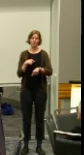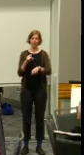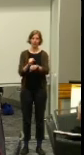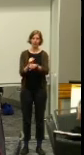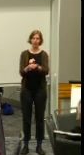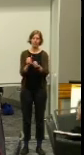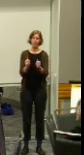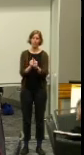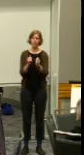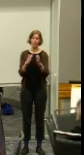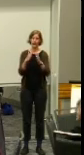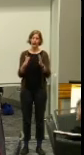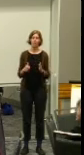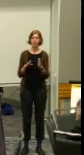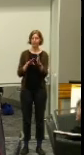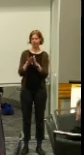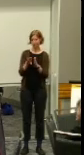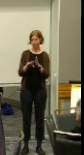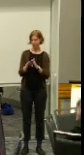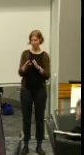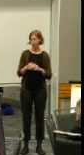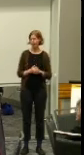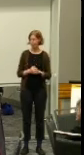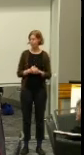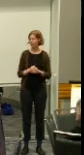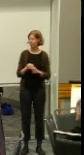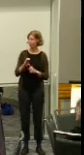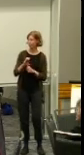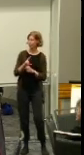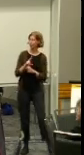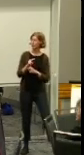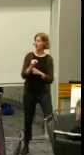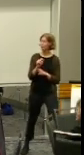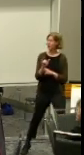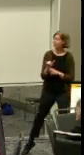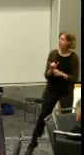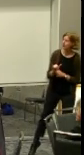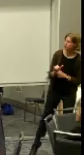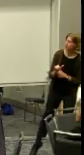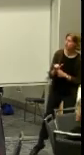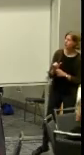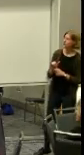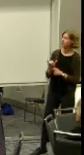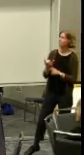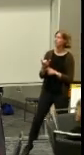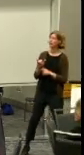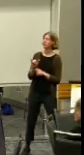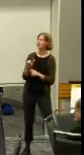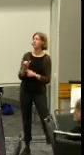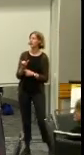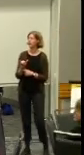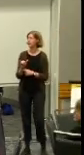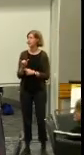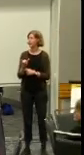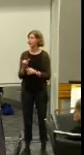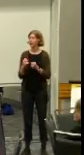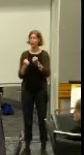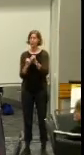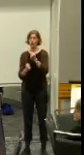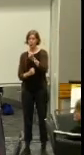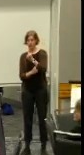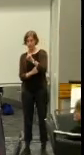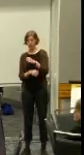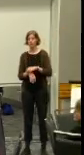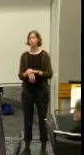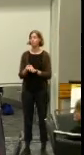a number of different organisations. Community Foundation have been seminal in helping us with pre-development funding to get this moving. First and